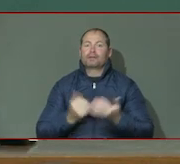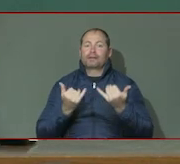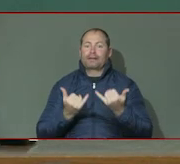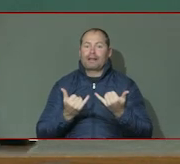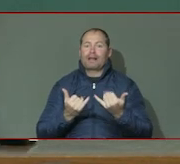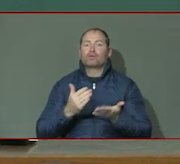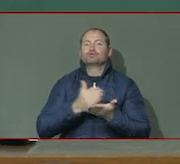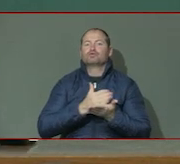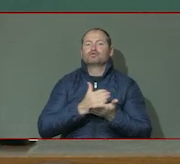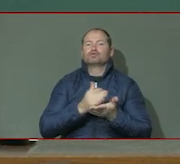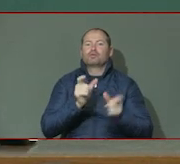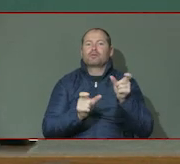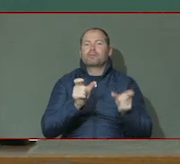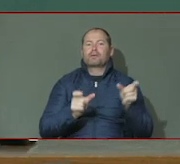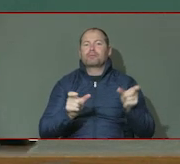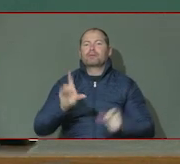Now,